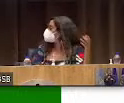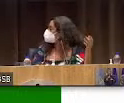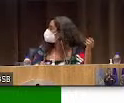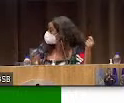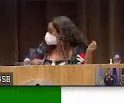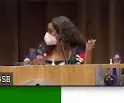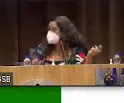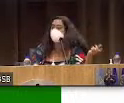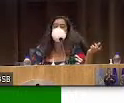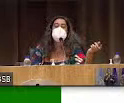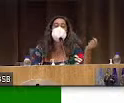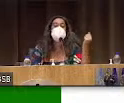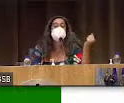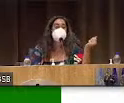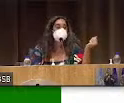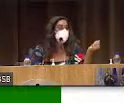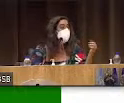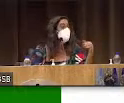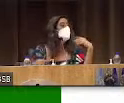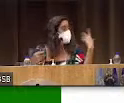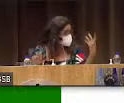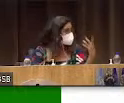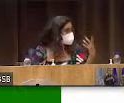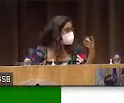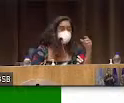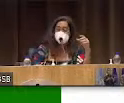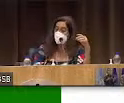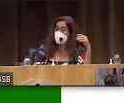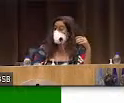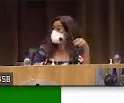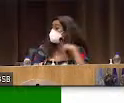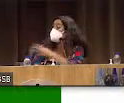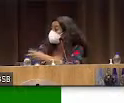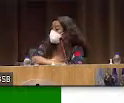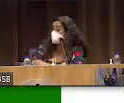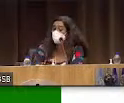as doctor's note of